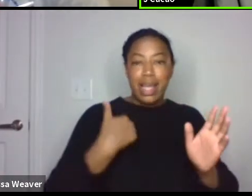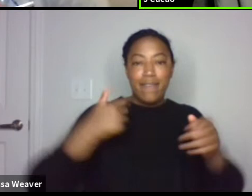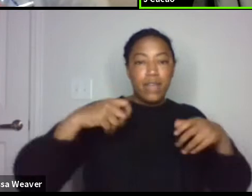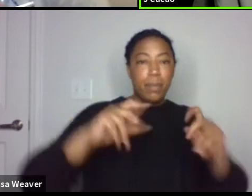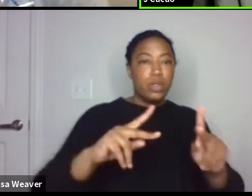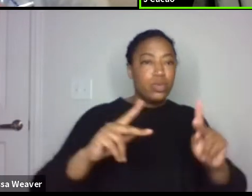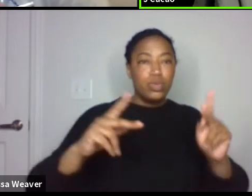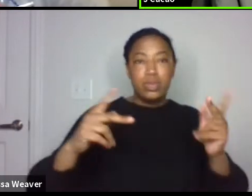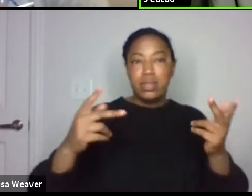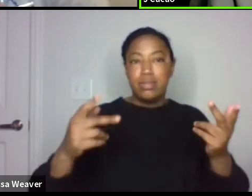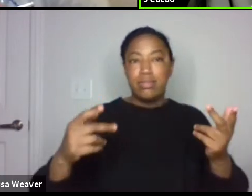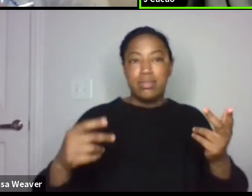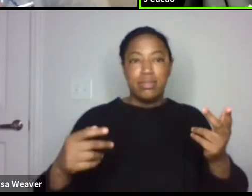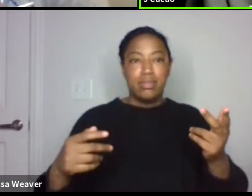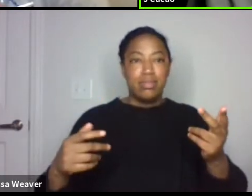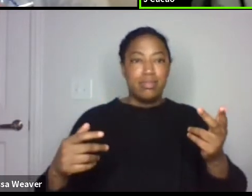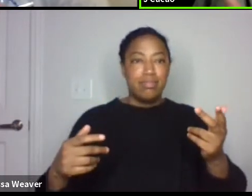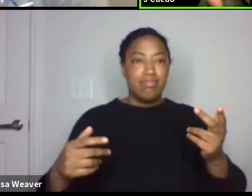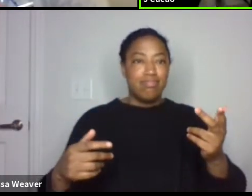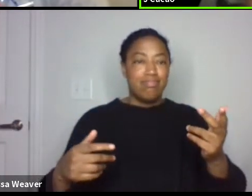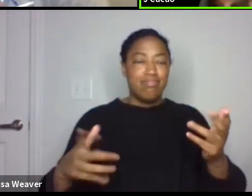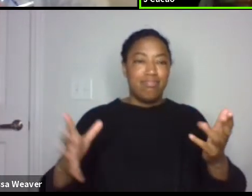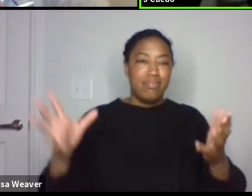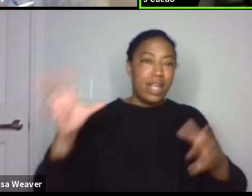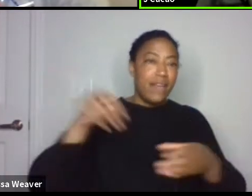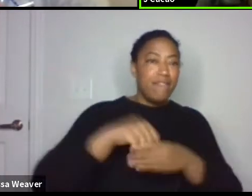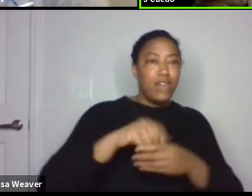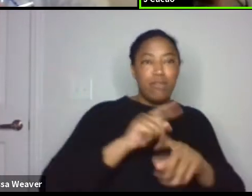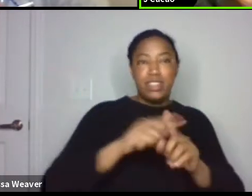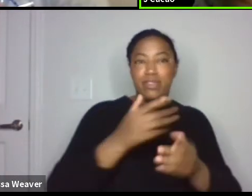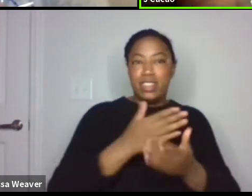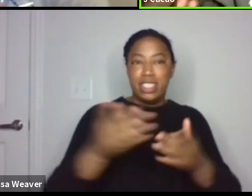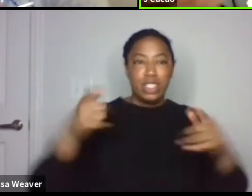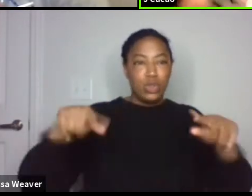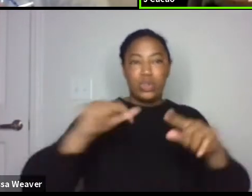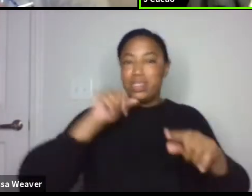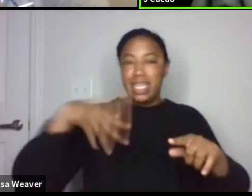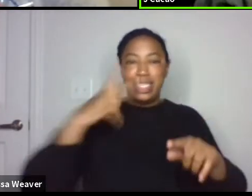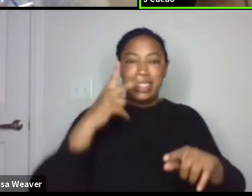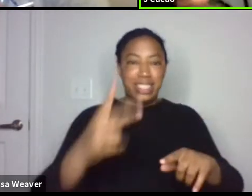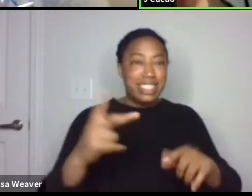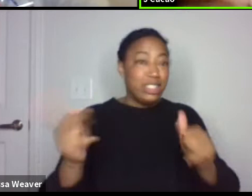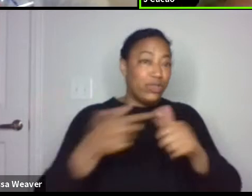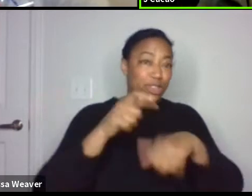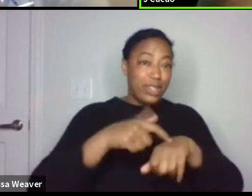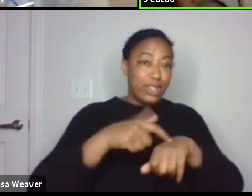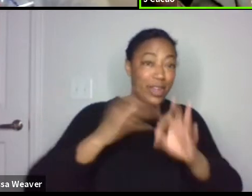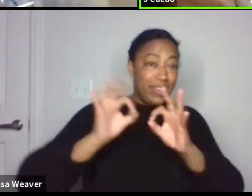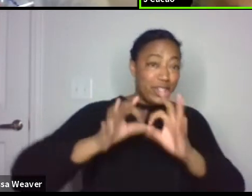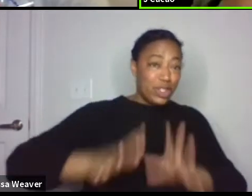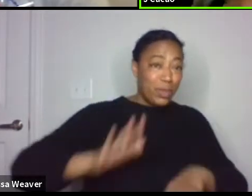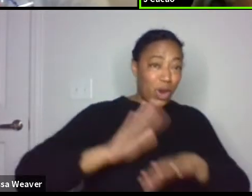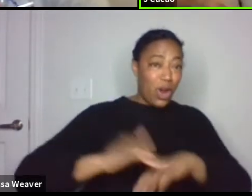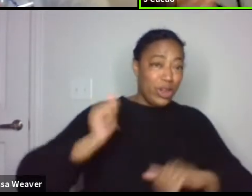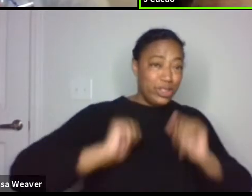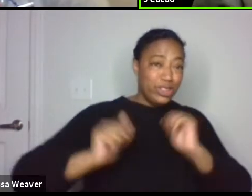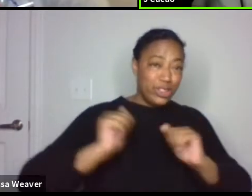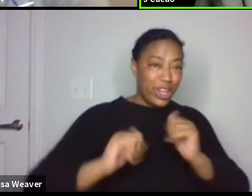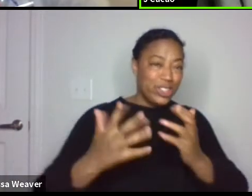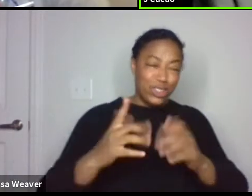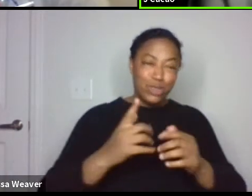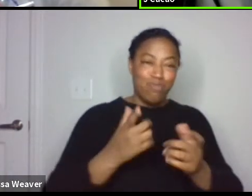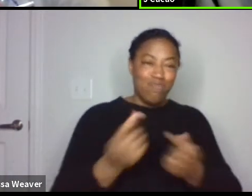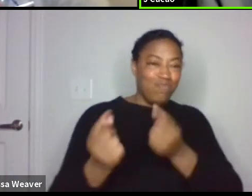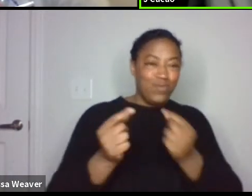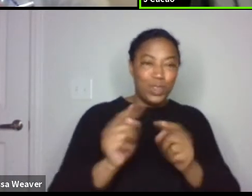bring just different things that people may or may not have seen before. Like you said, this is the first time you've actually had an interpreter on your show. So just doing different stuff